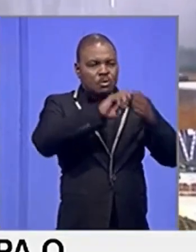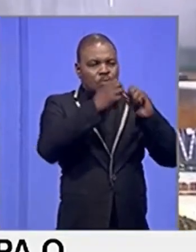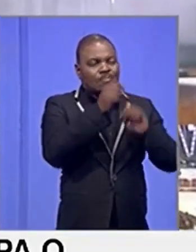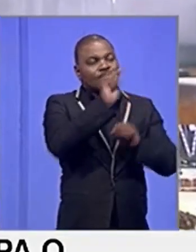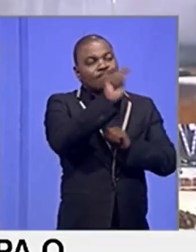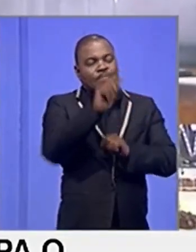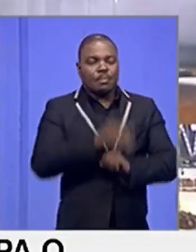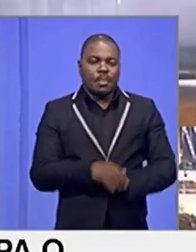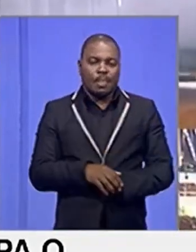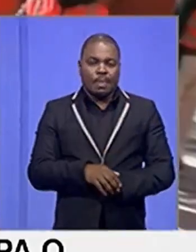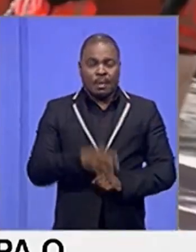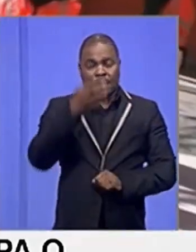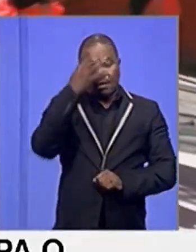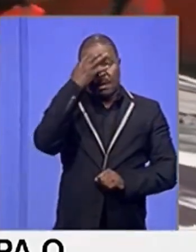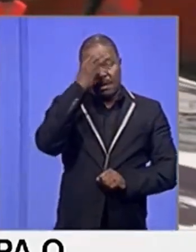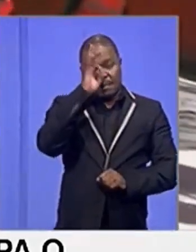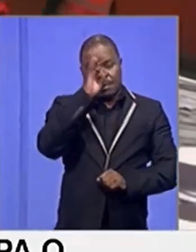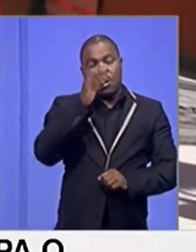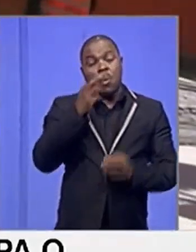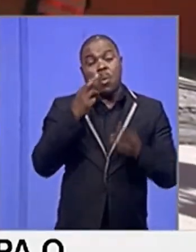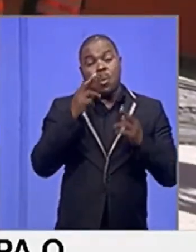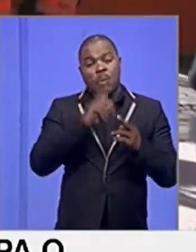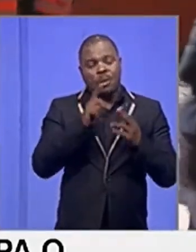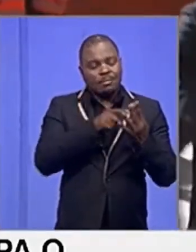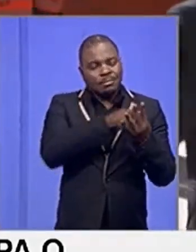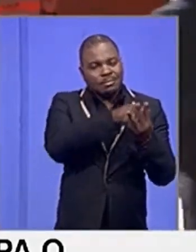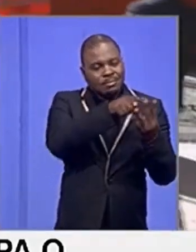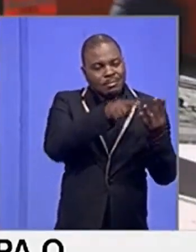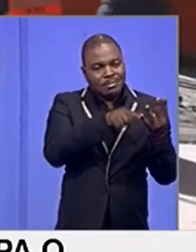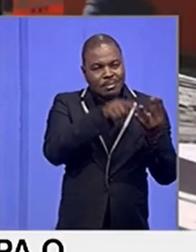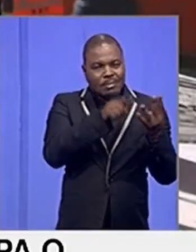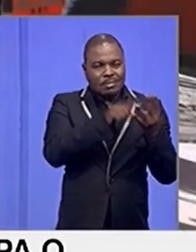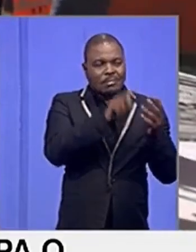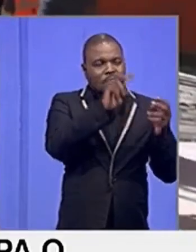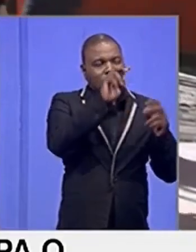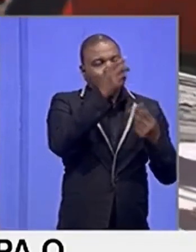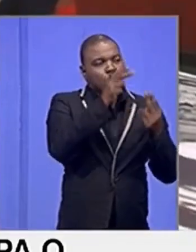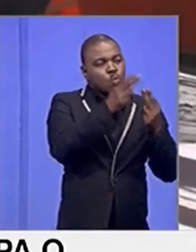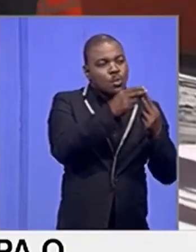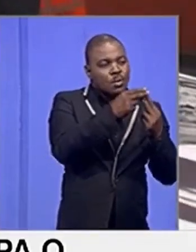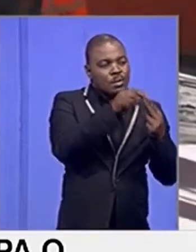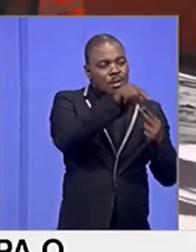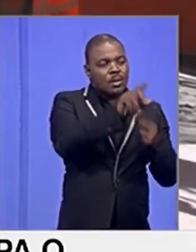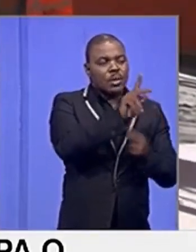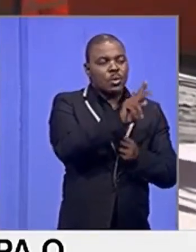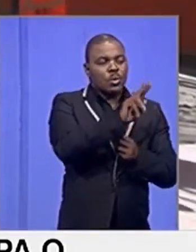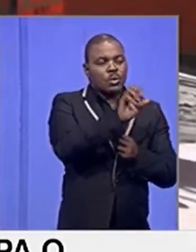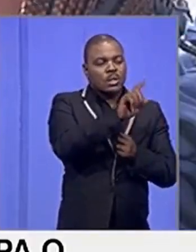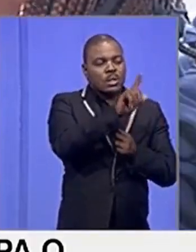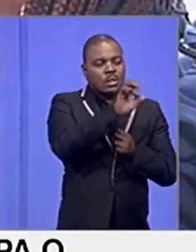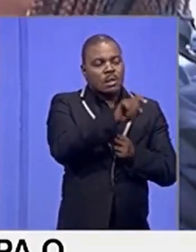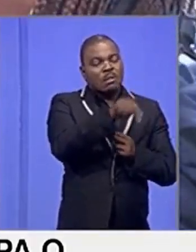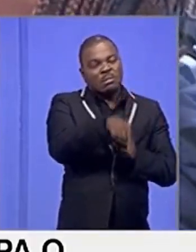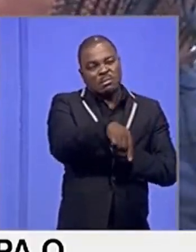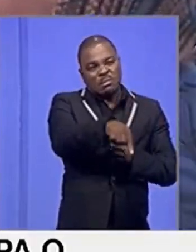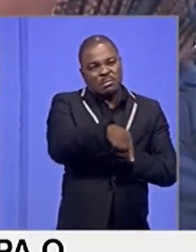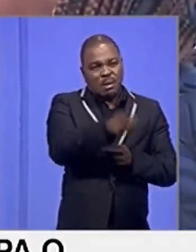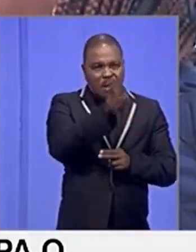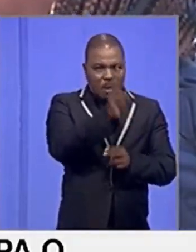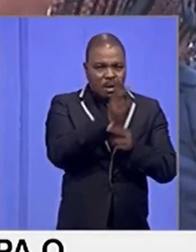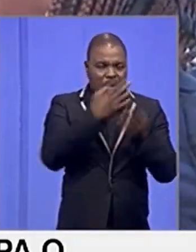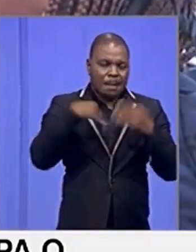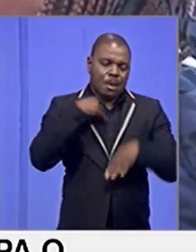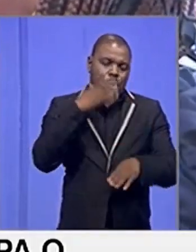mohlagase. Mosho o holofela gore tse nne tsa di-unity tsa go fehla mohlagase gase seteshing sa kusile di tlabe di shoma gape